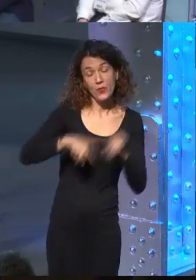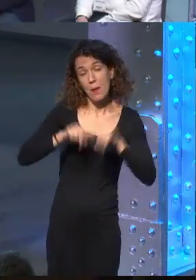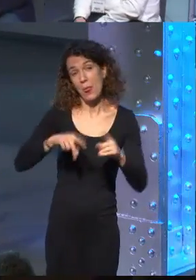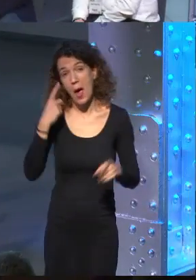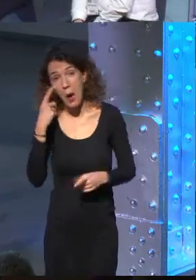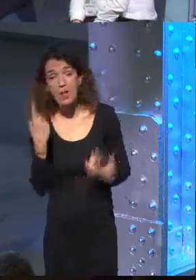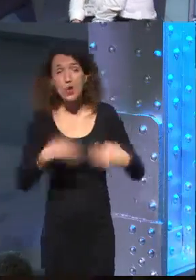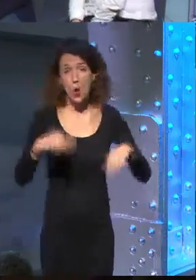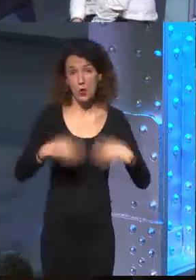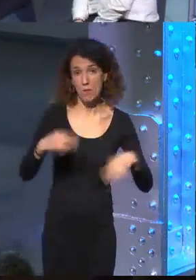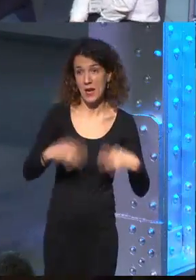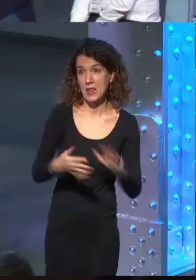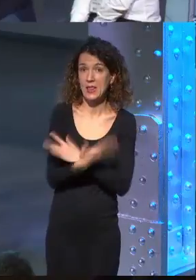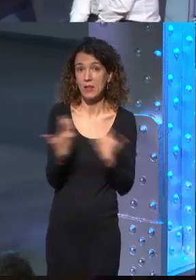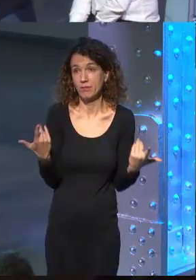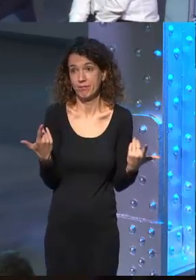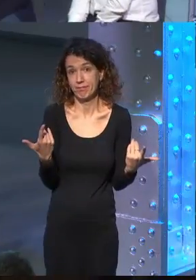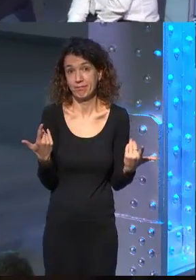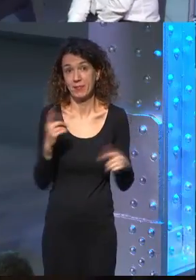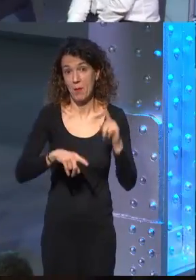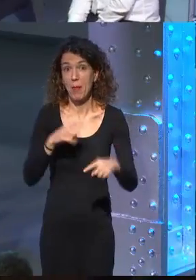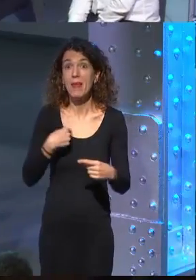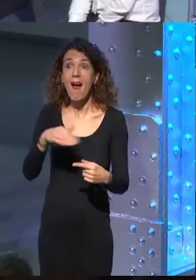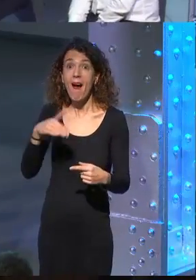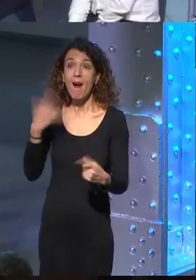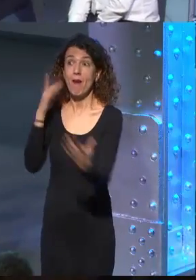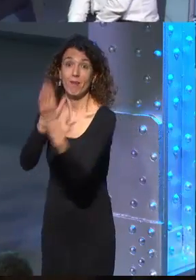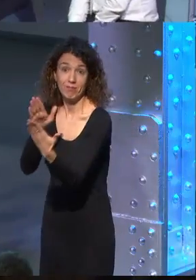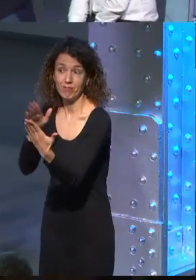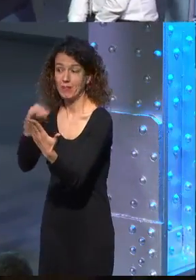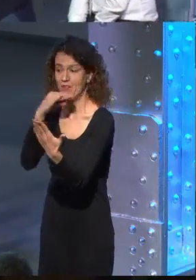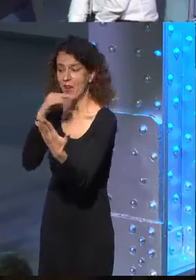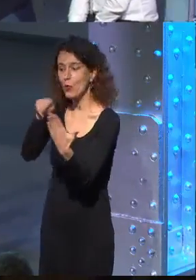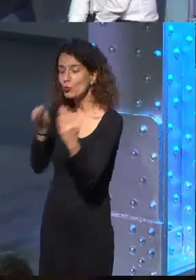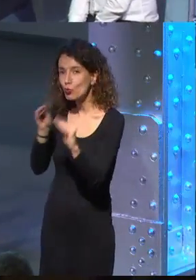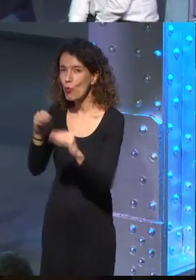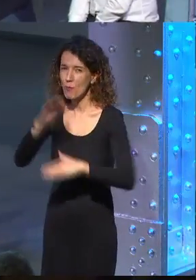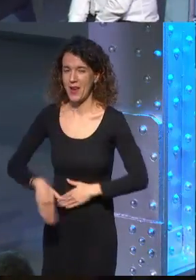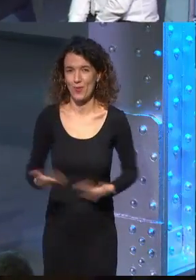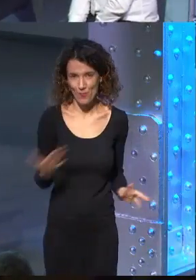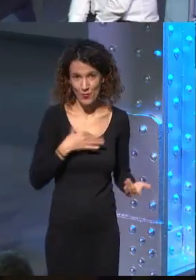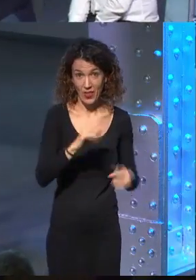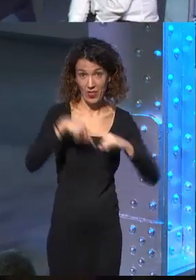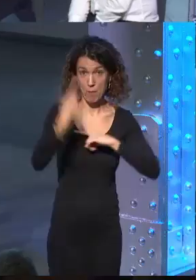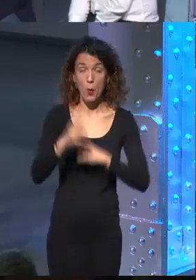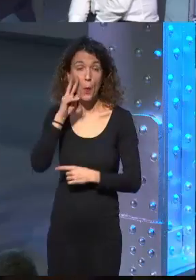okay. But normally they won't be so pissed off. No, not in your case.